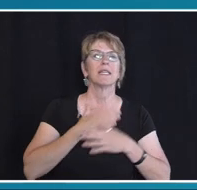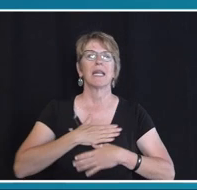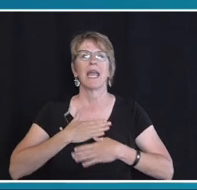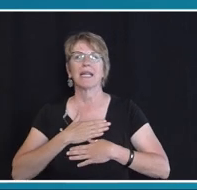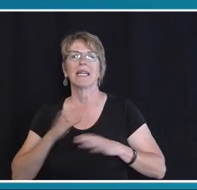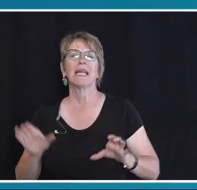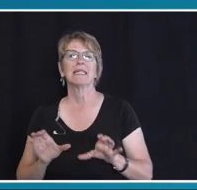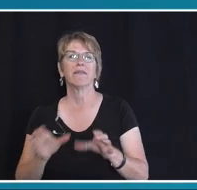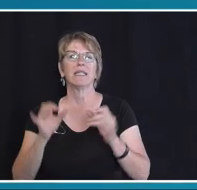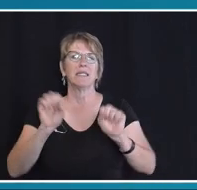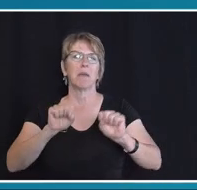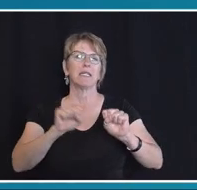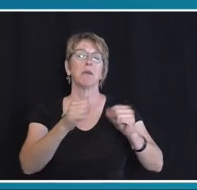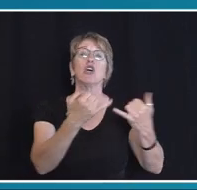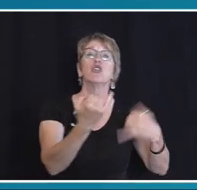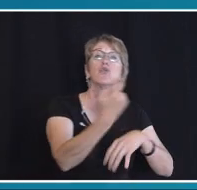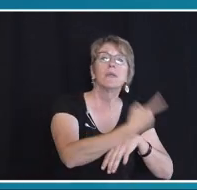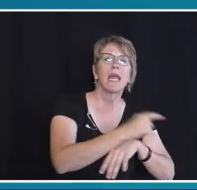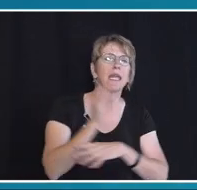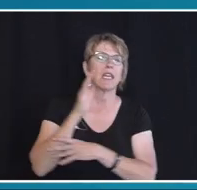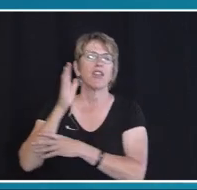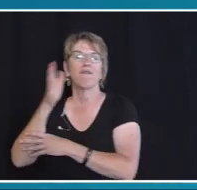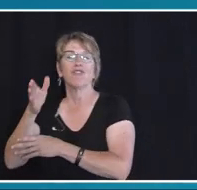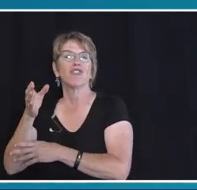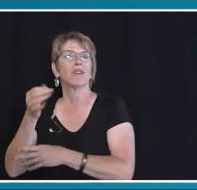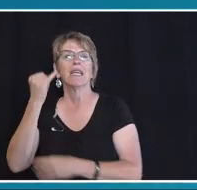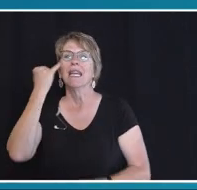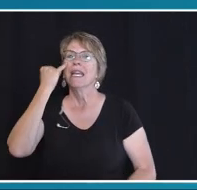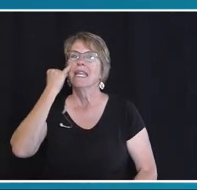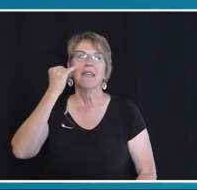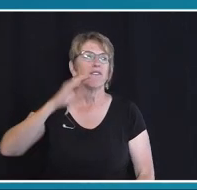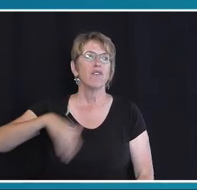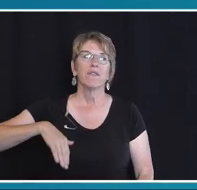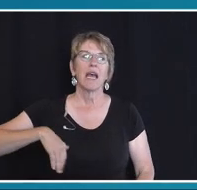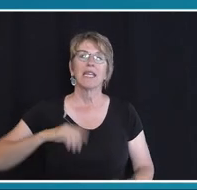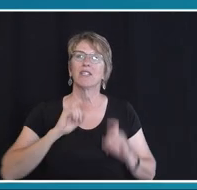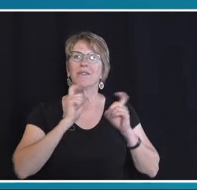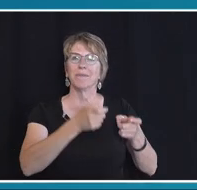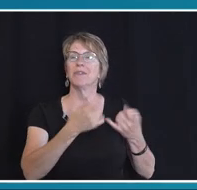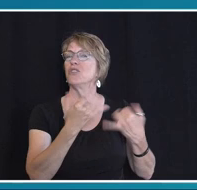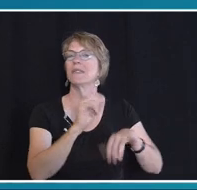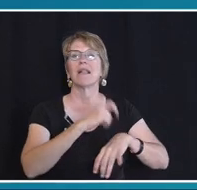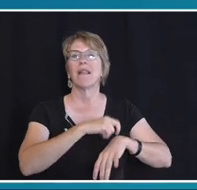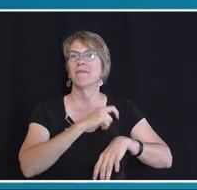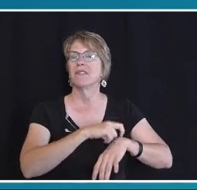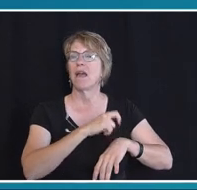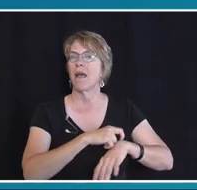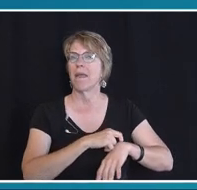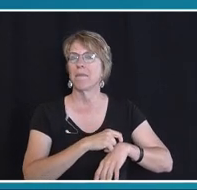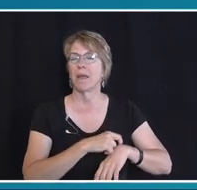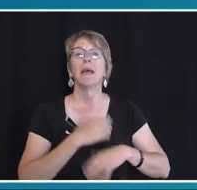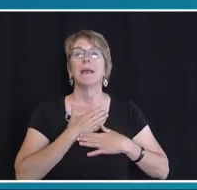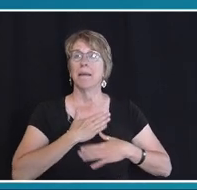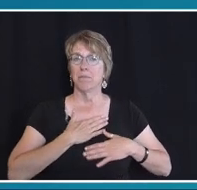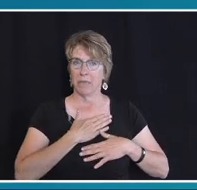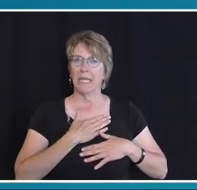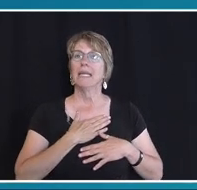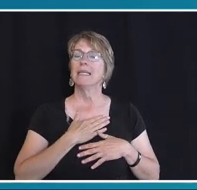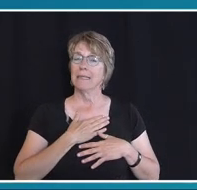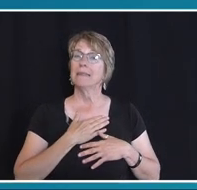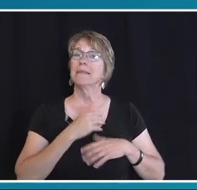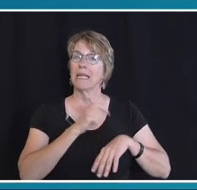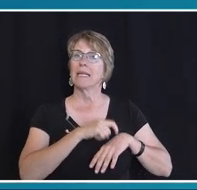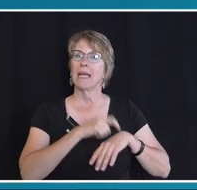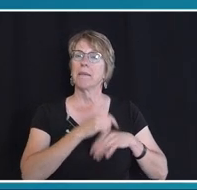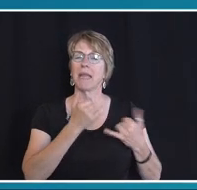possible today and in the future. Yeah, and if you haven't had a chance to make your contribution, there's still time. Please take a moment to do so now. And